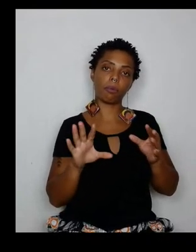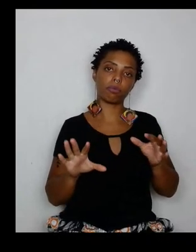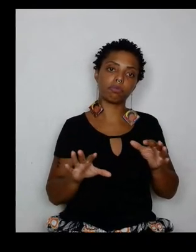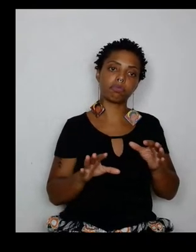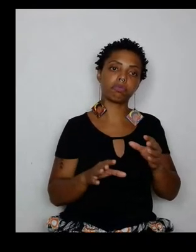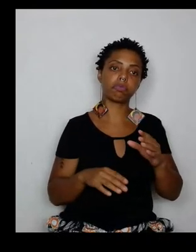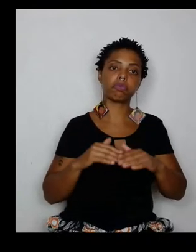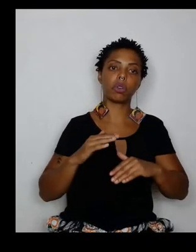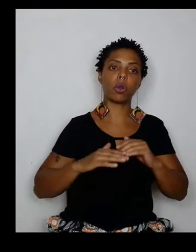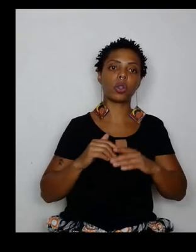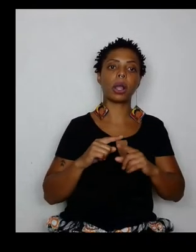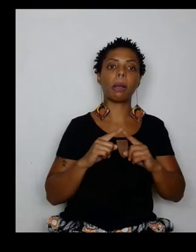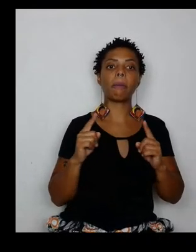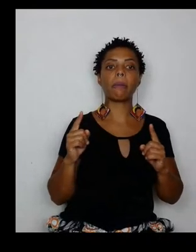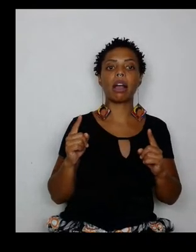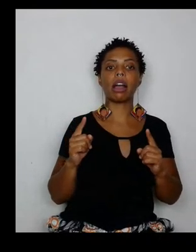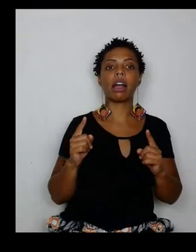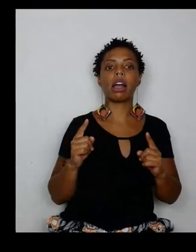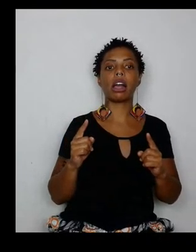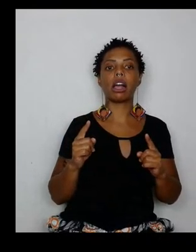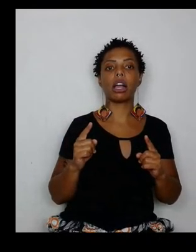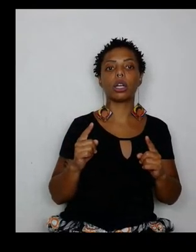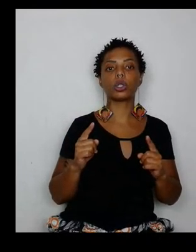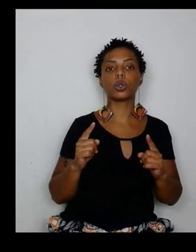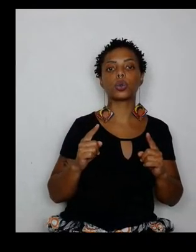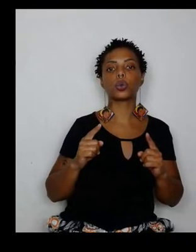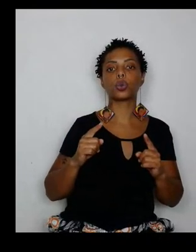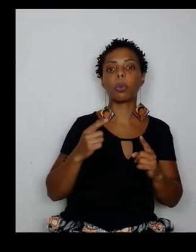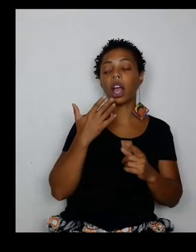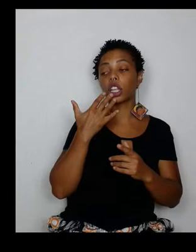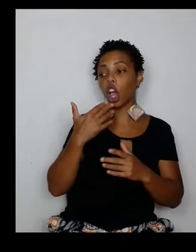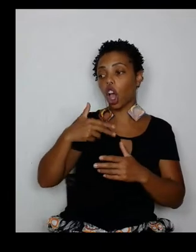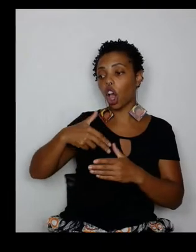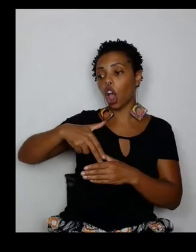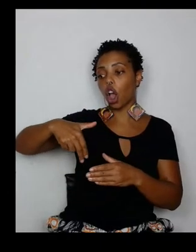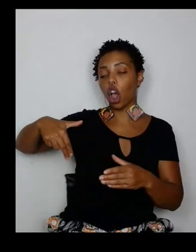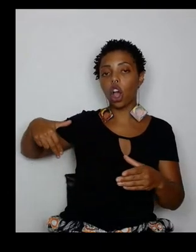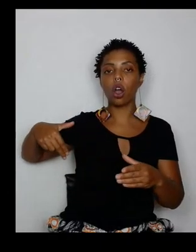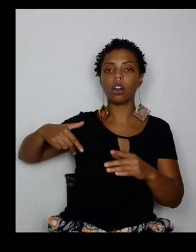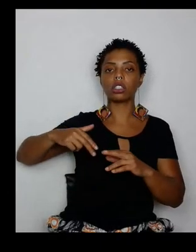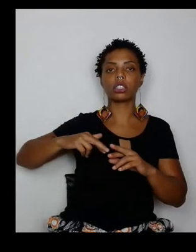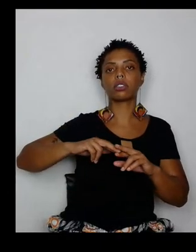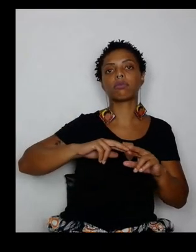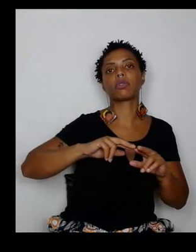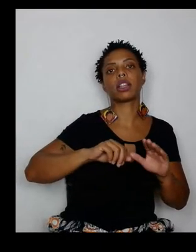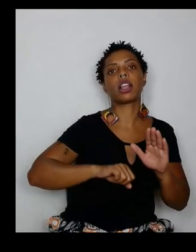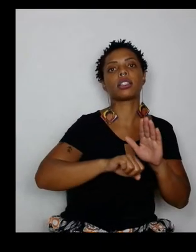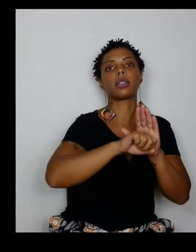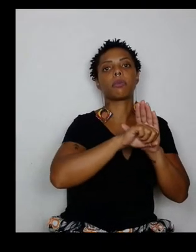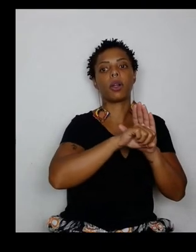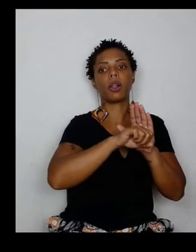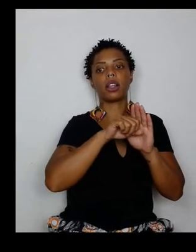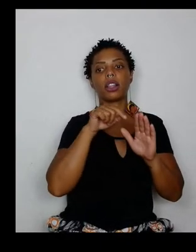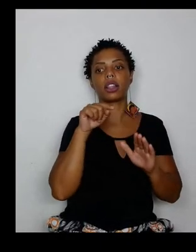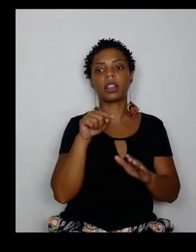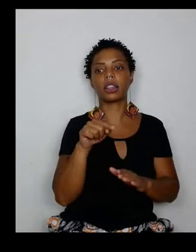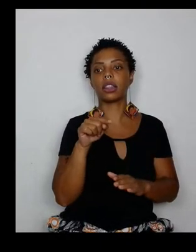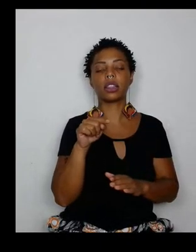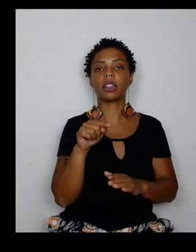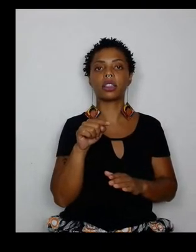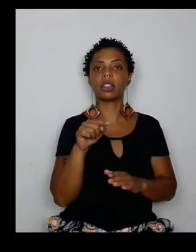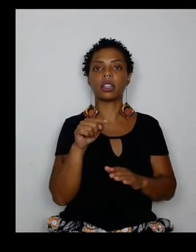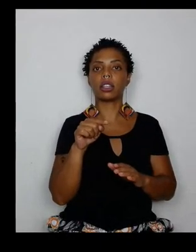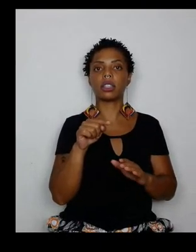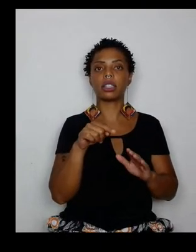background so you have here this kind of strange uh inversion you might say uh of this upside